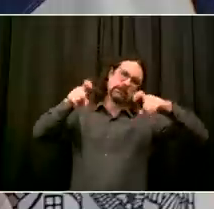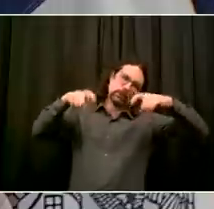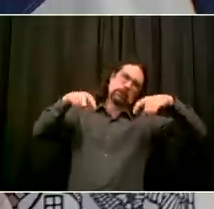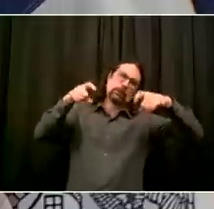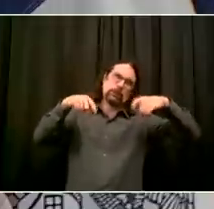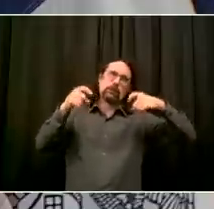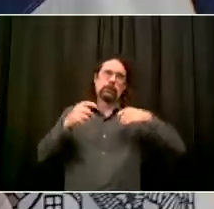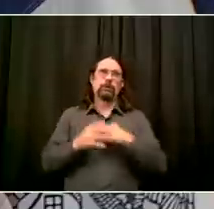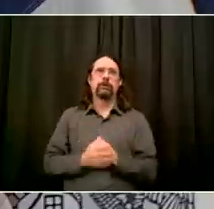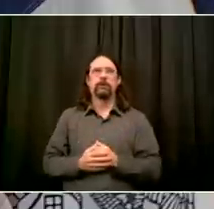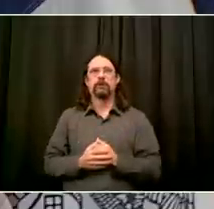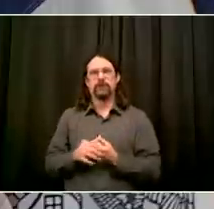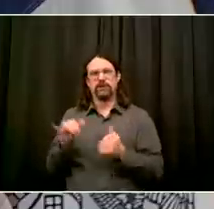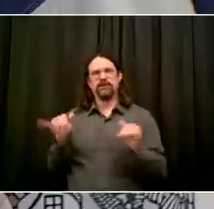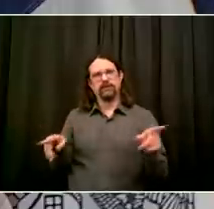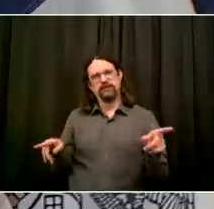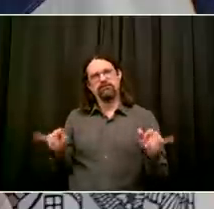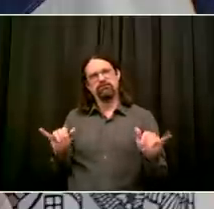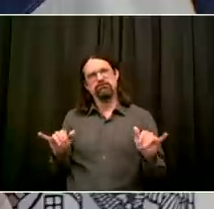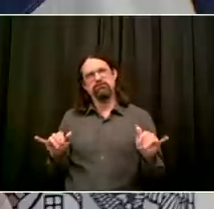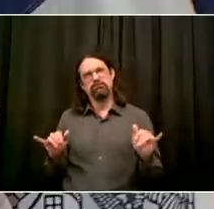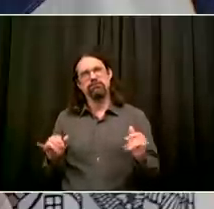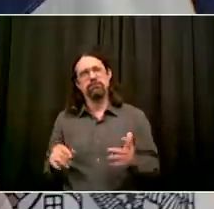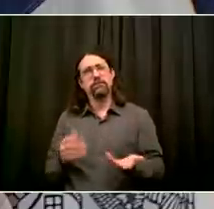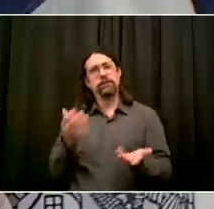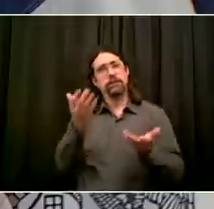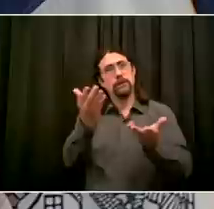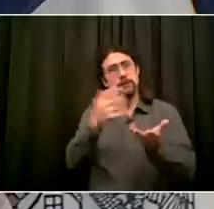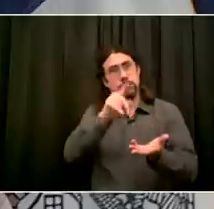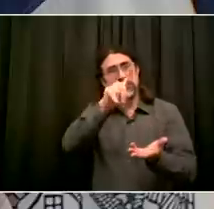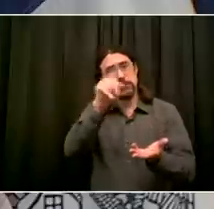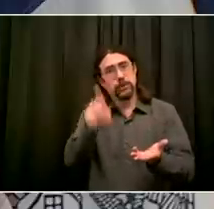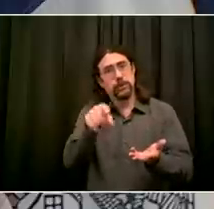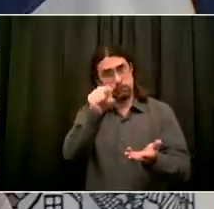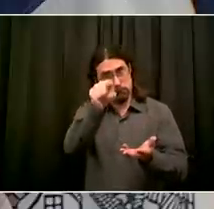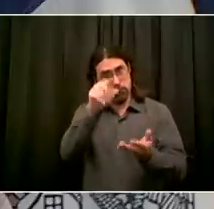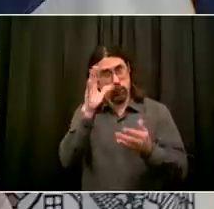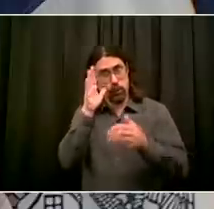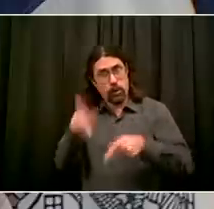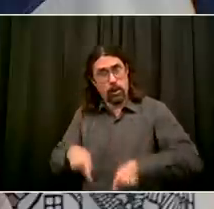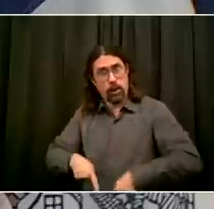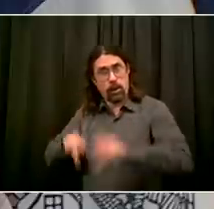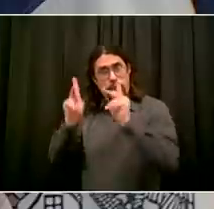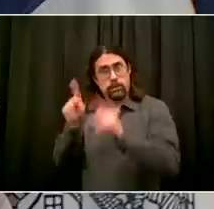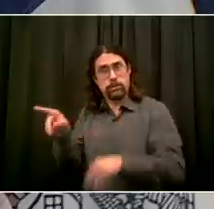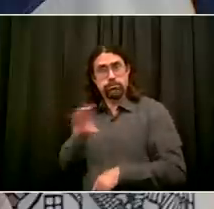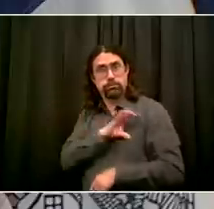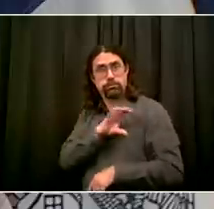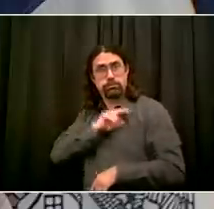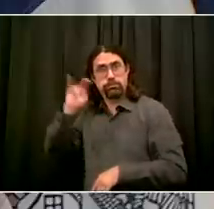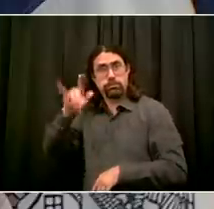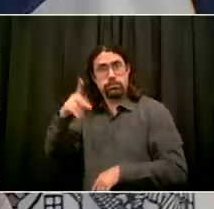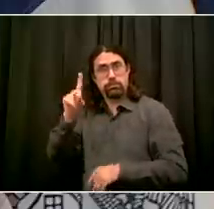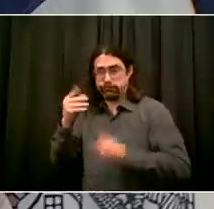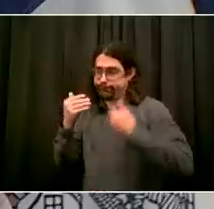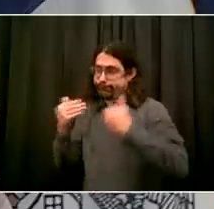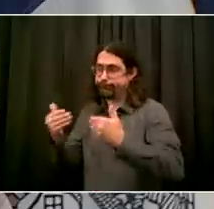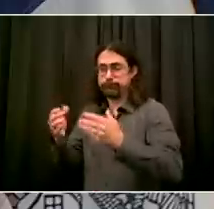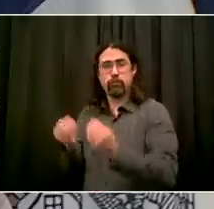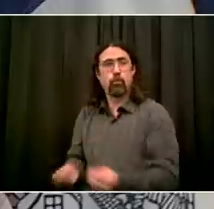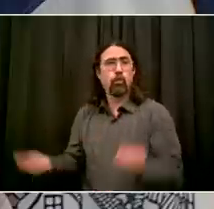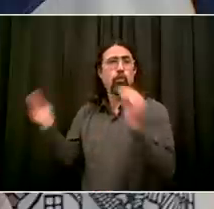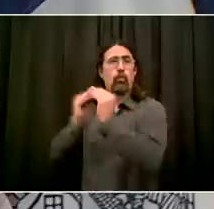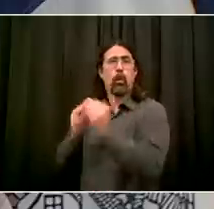affected communities, including NYPD, sheriff's office, office of special enforcement, health department, sanitation department. They were all out doing